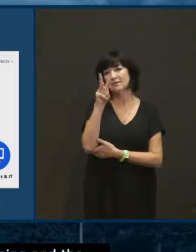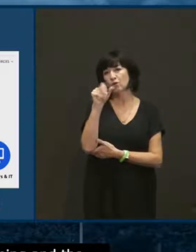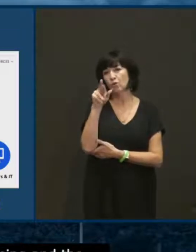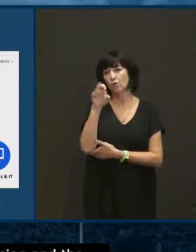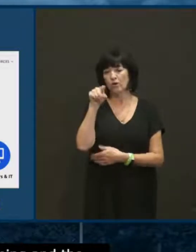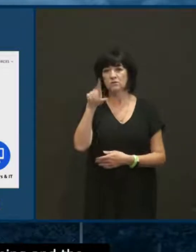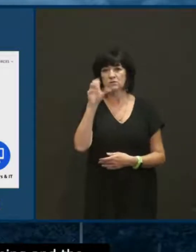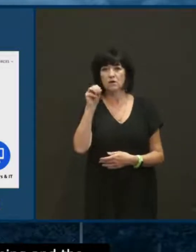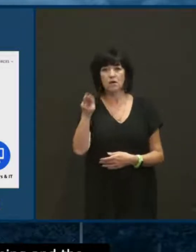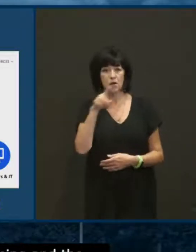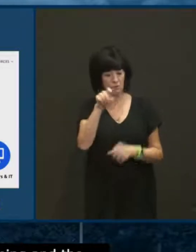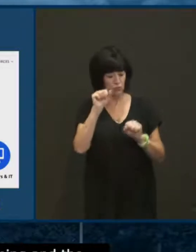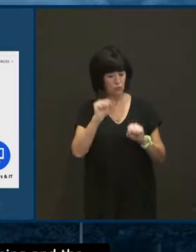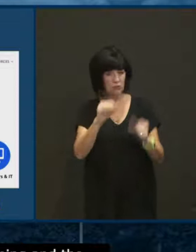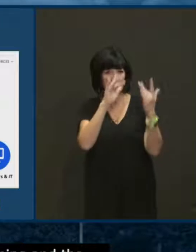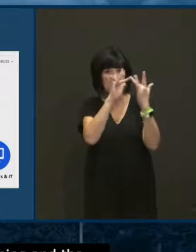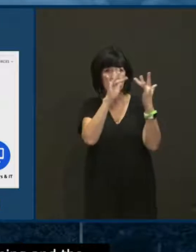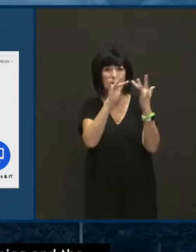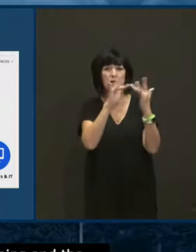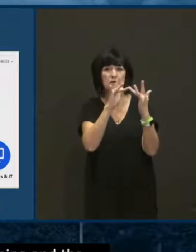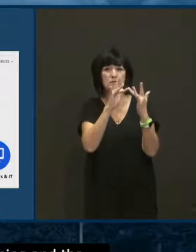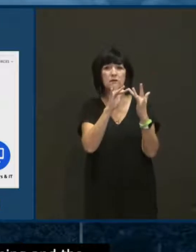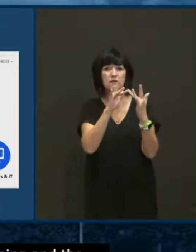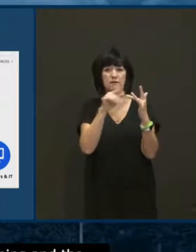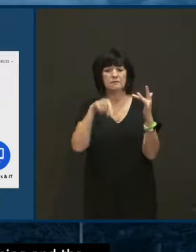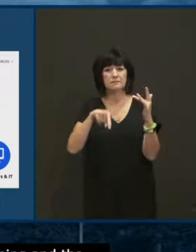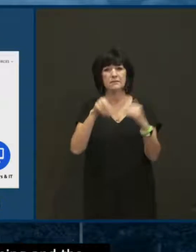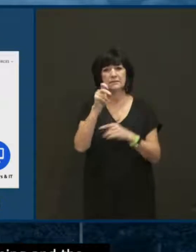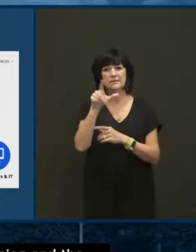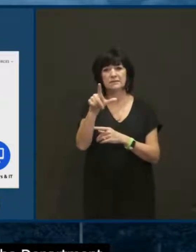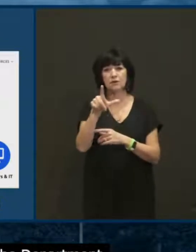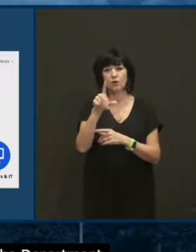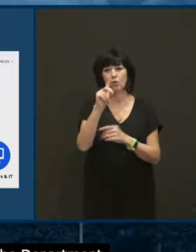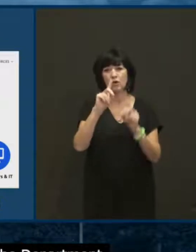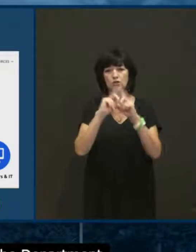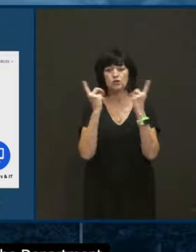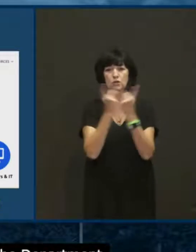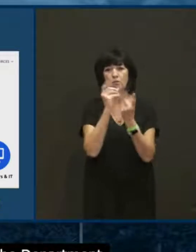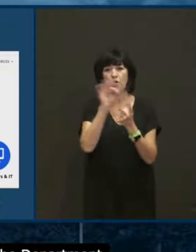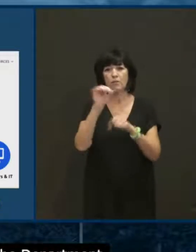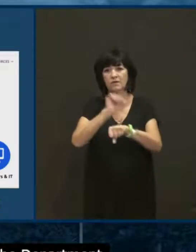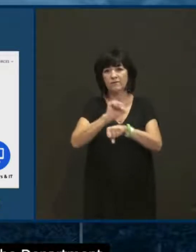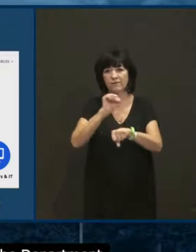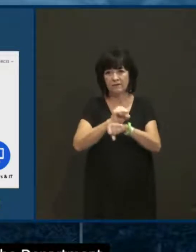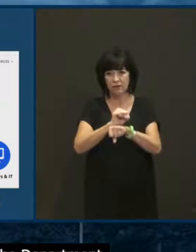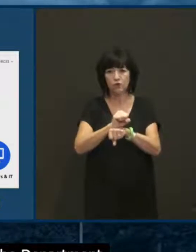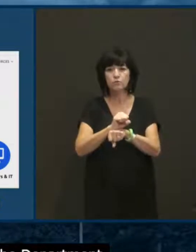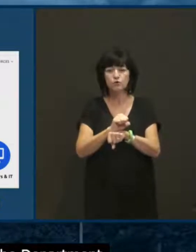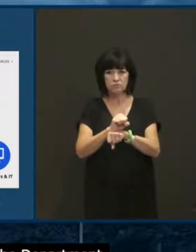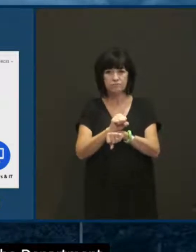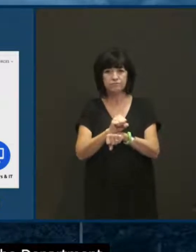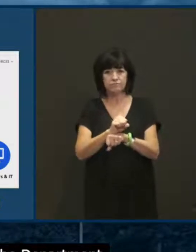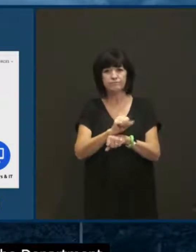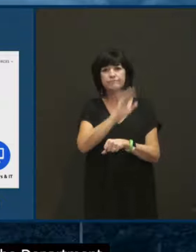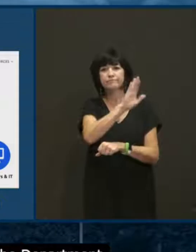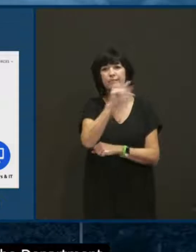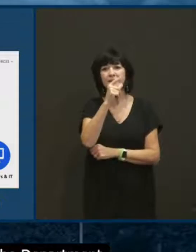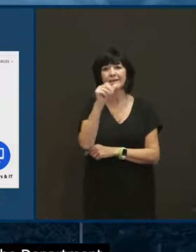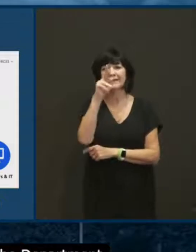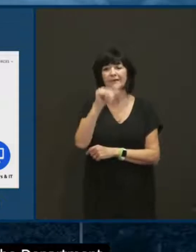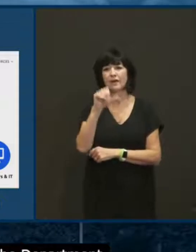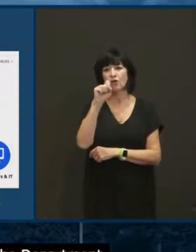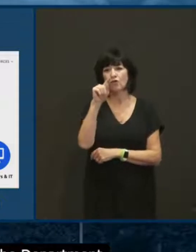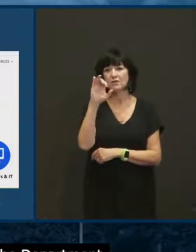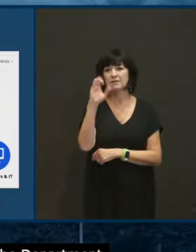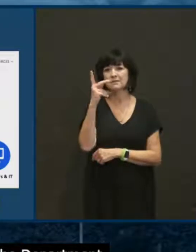the Department of Labor that's working with the Workforce Development Board, Gary Stockbridge and his group, as